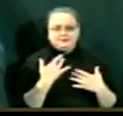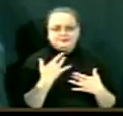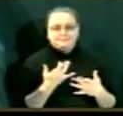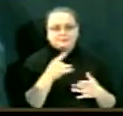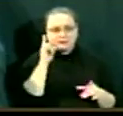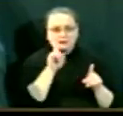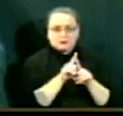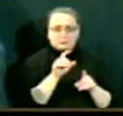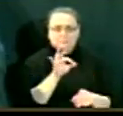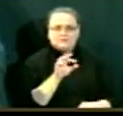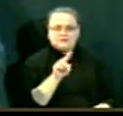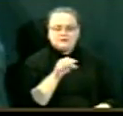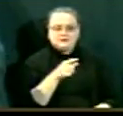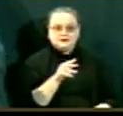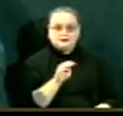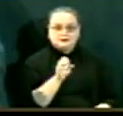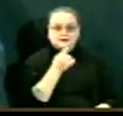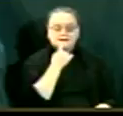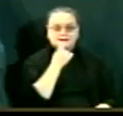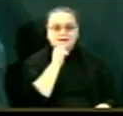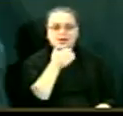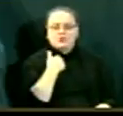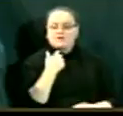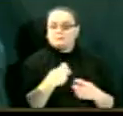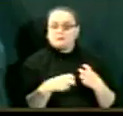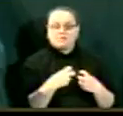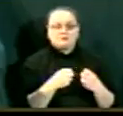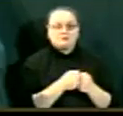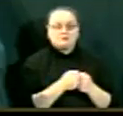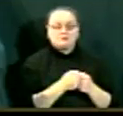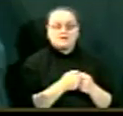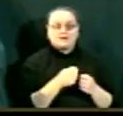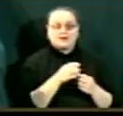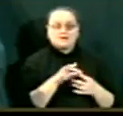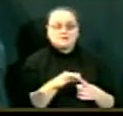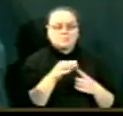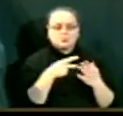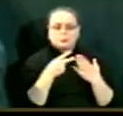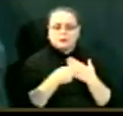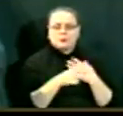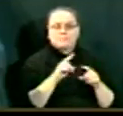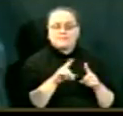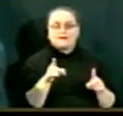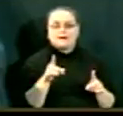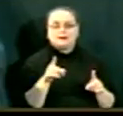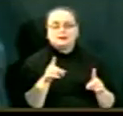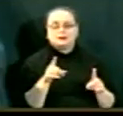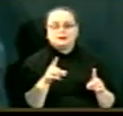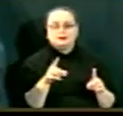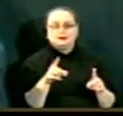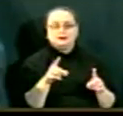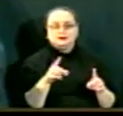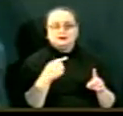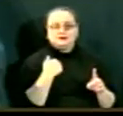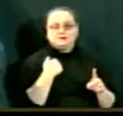what Ms. Fugit said. I don't have a problem with special programs, but